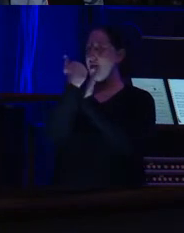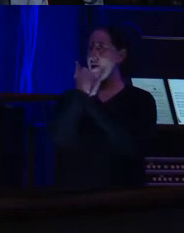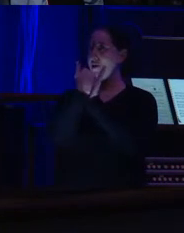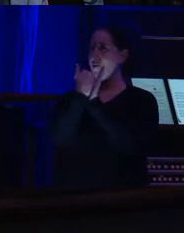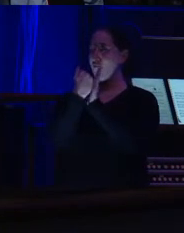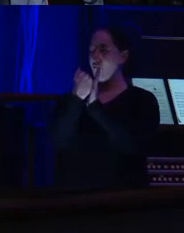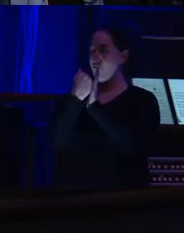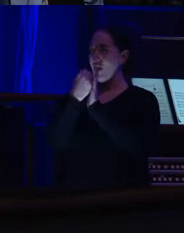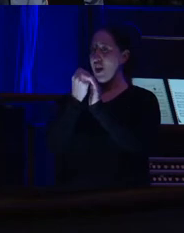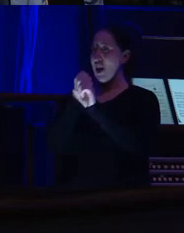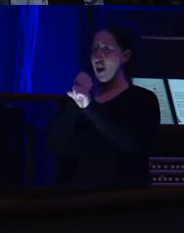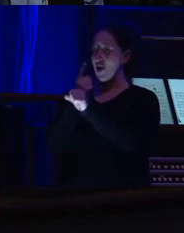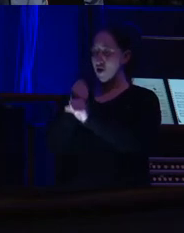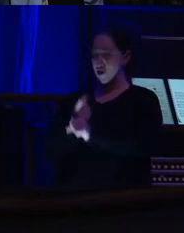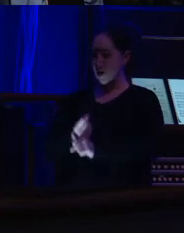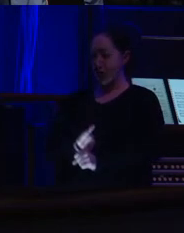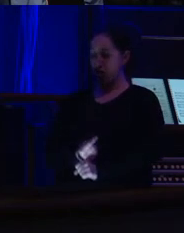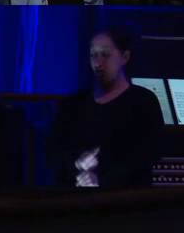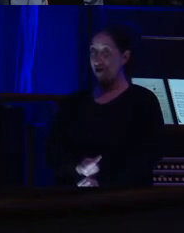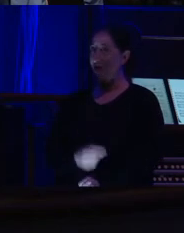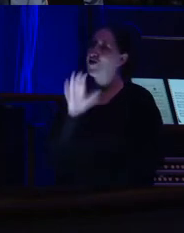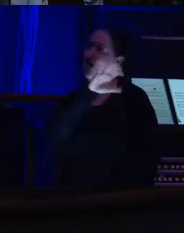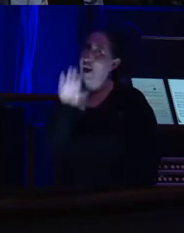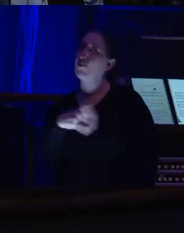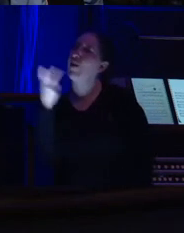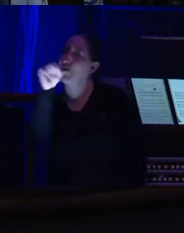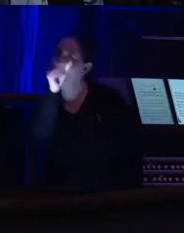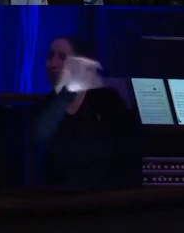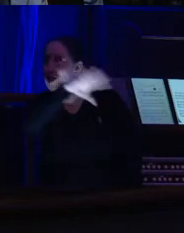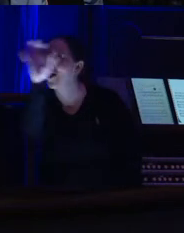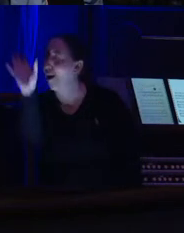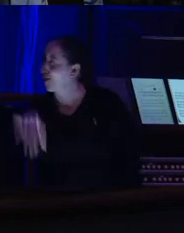years in which Chicago, yes, Chicago,